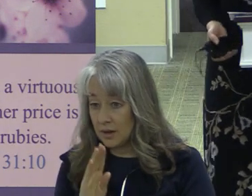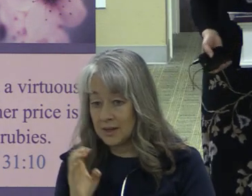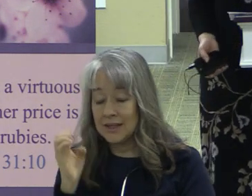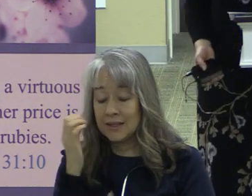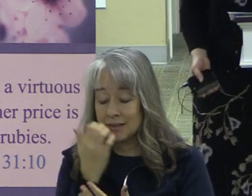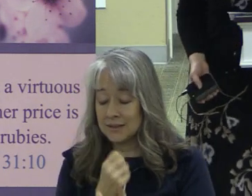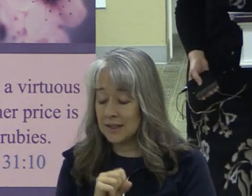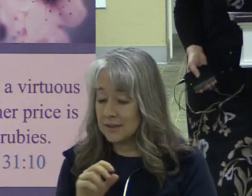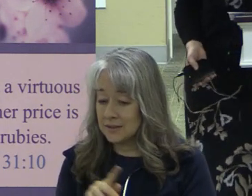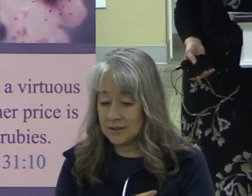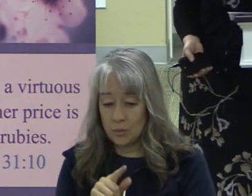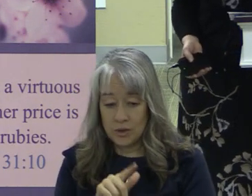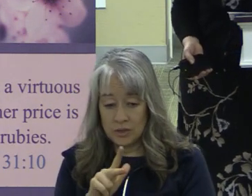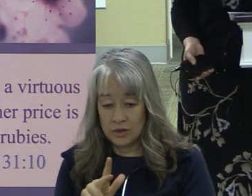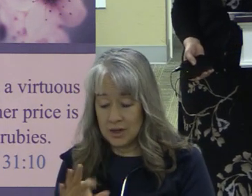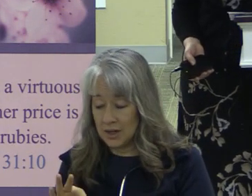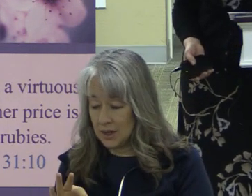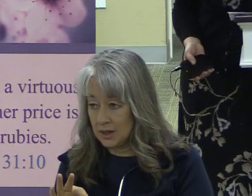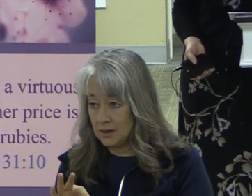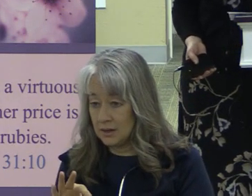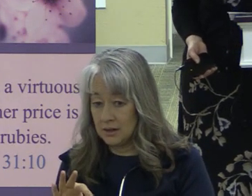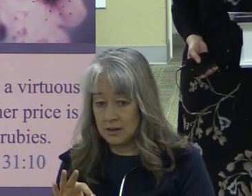he says in Psalms